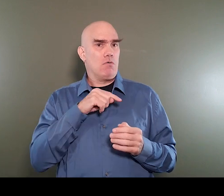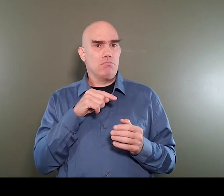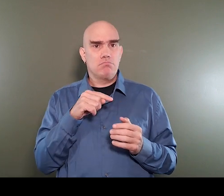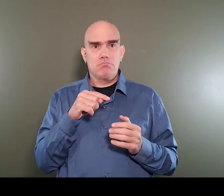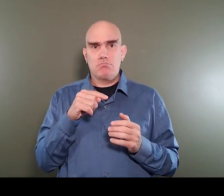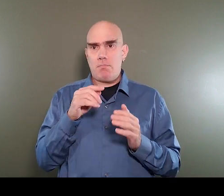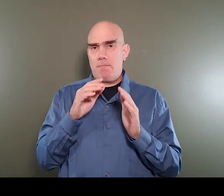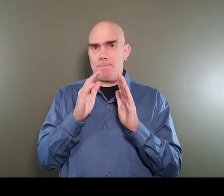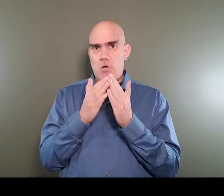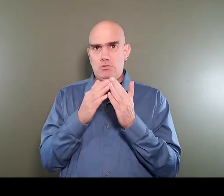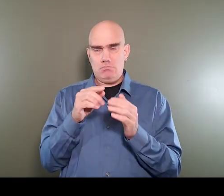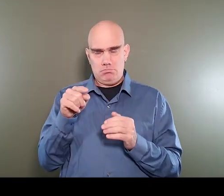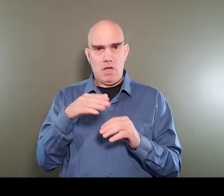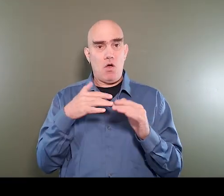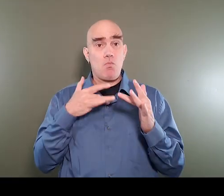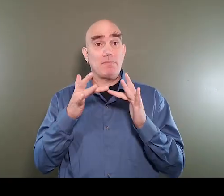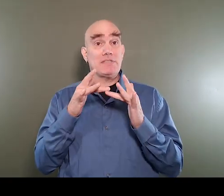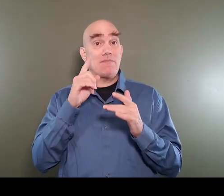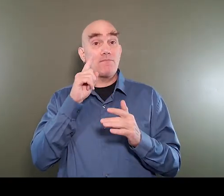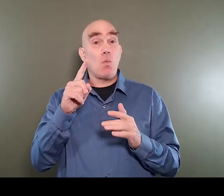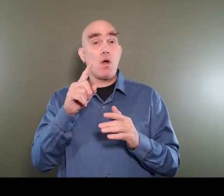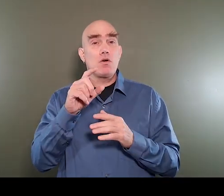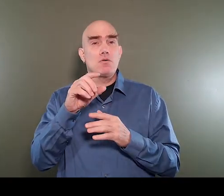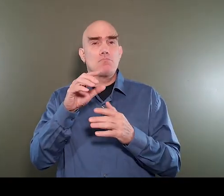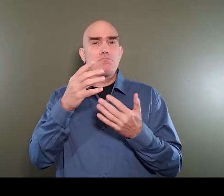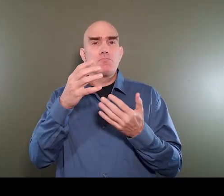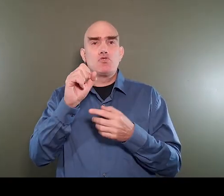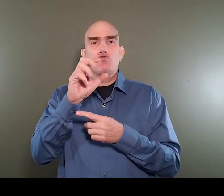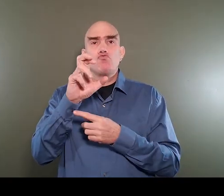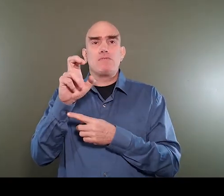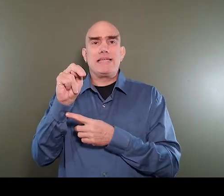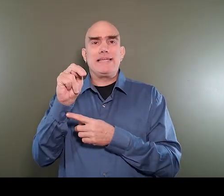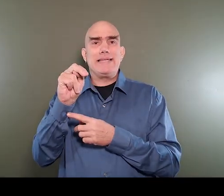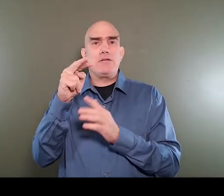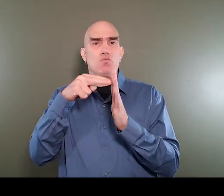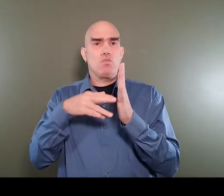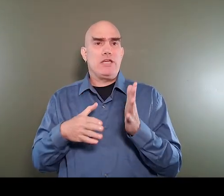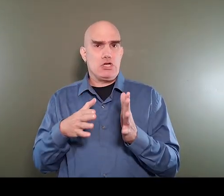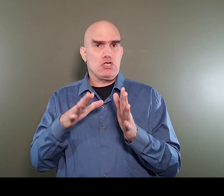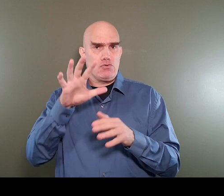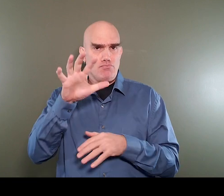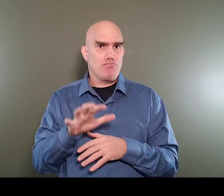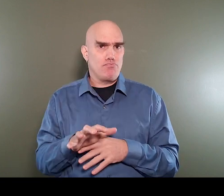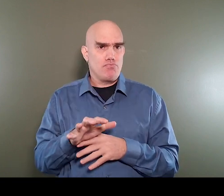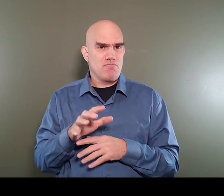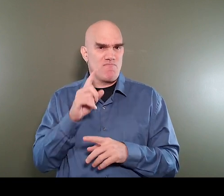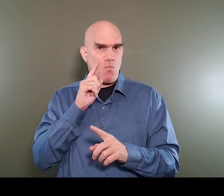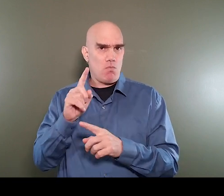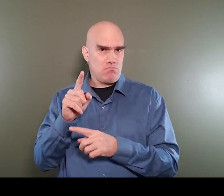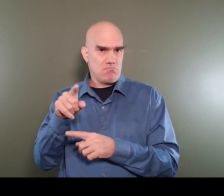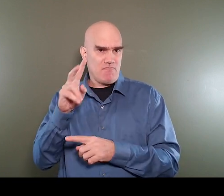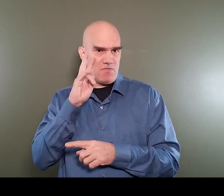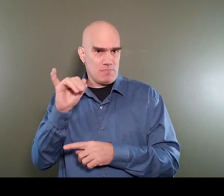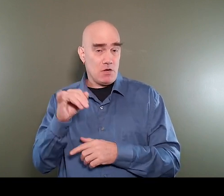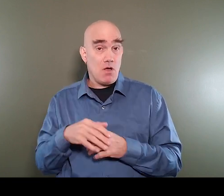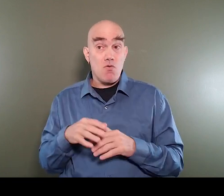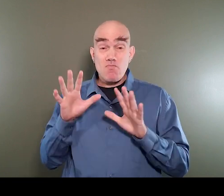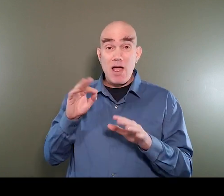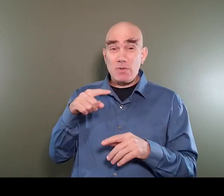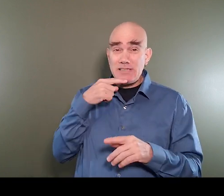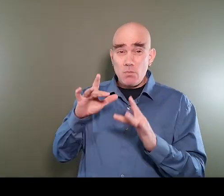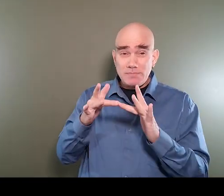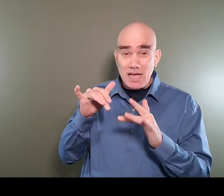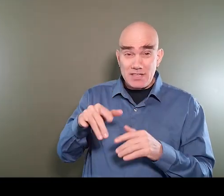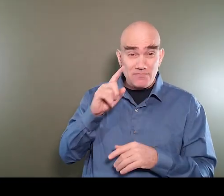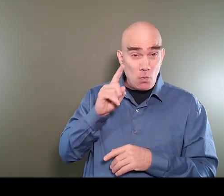the transcripts for our books on our website for screen readers for the deaf blind. Great.